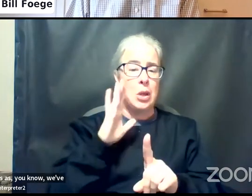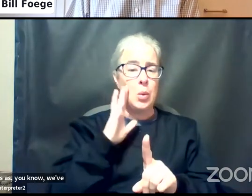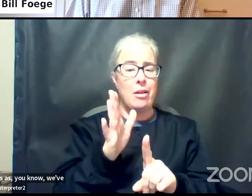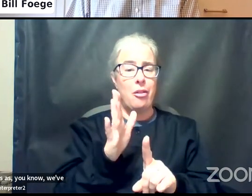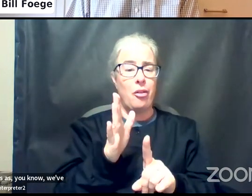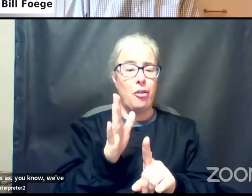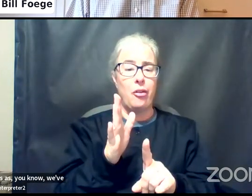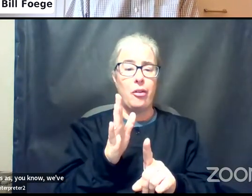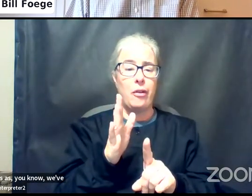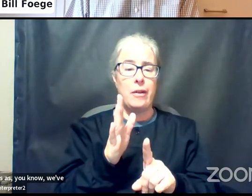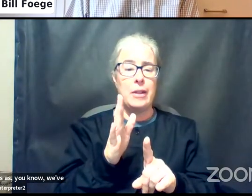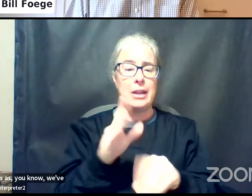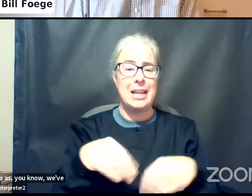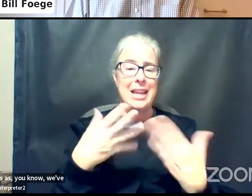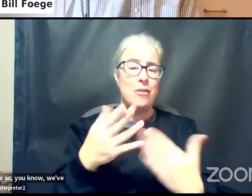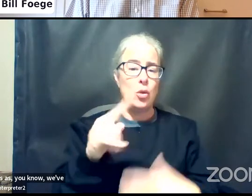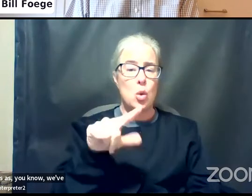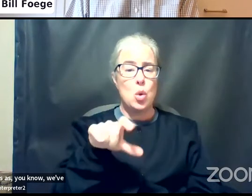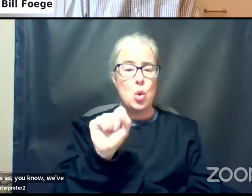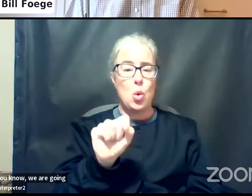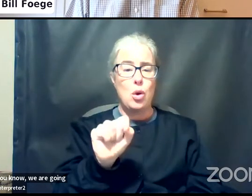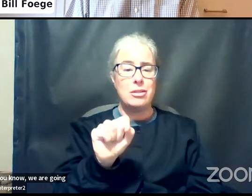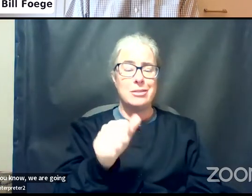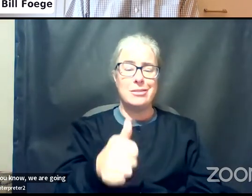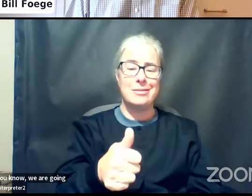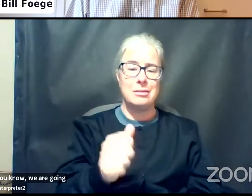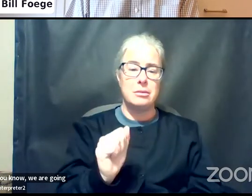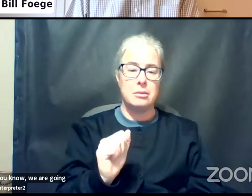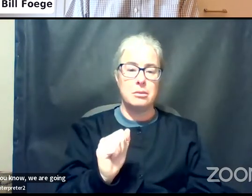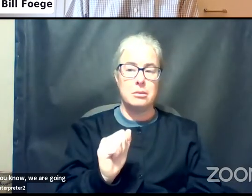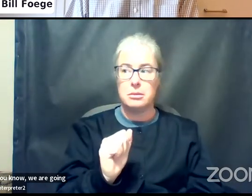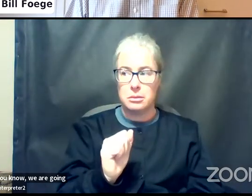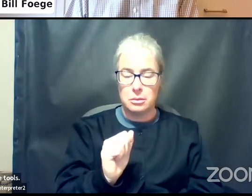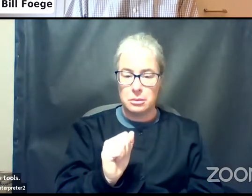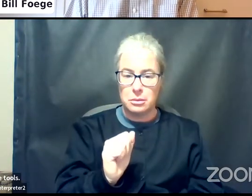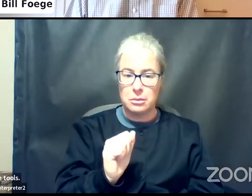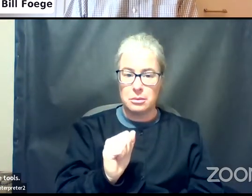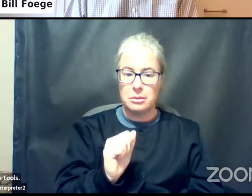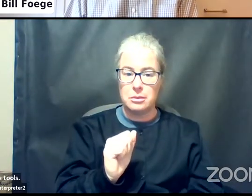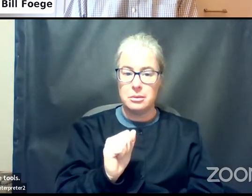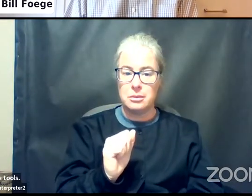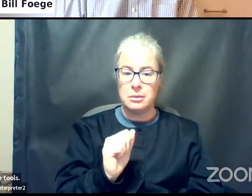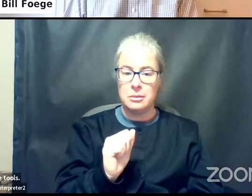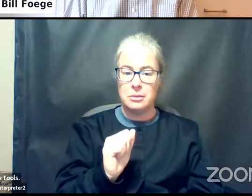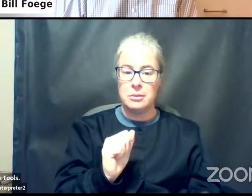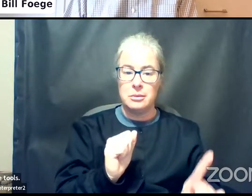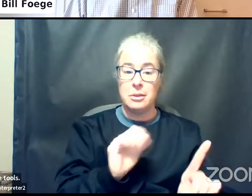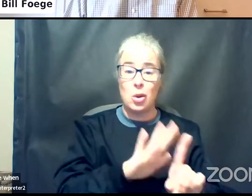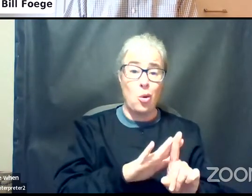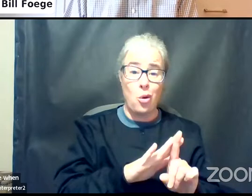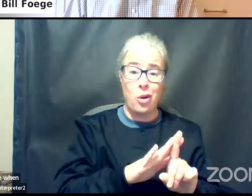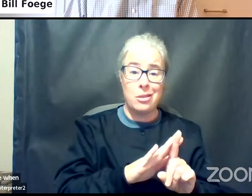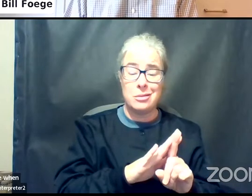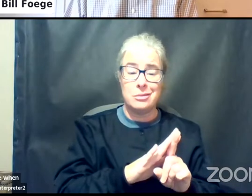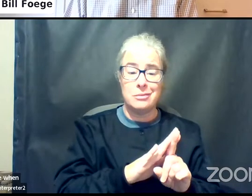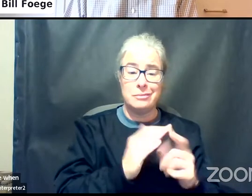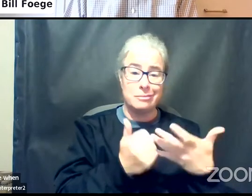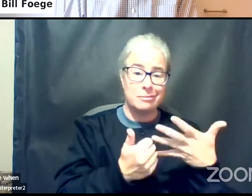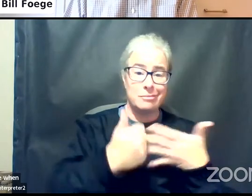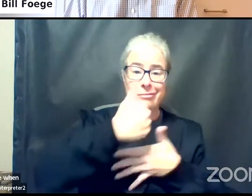to give you these tools you know where when your greatest